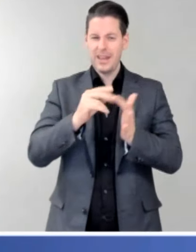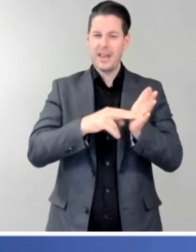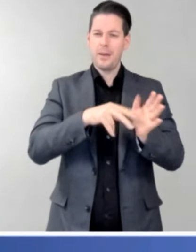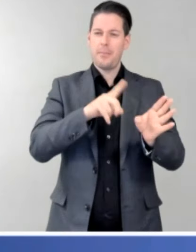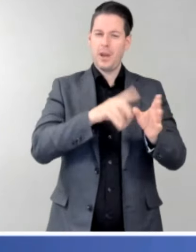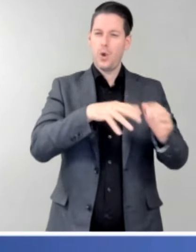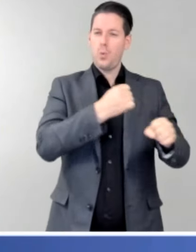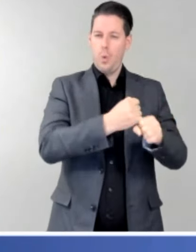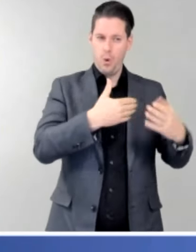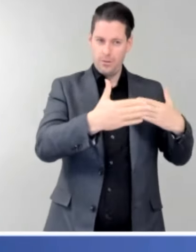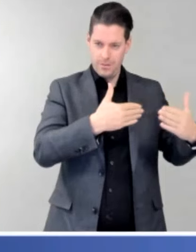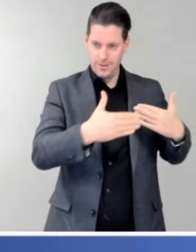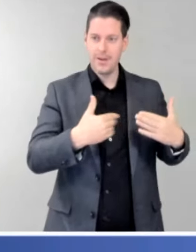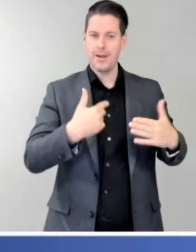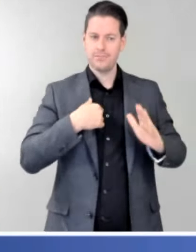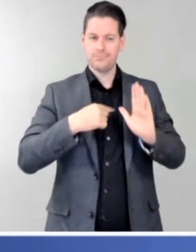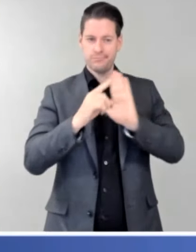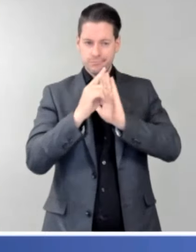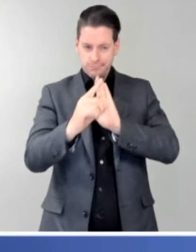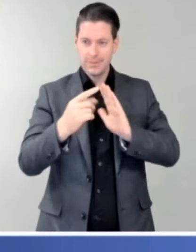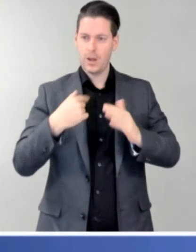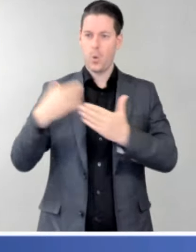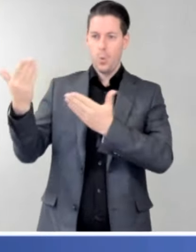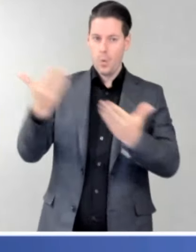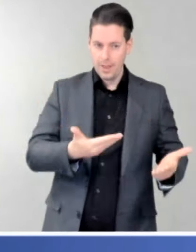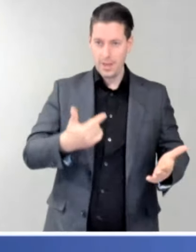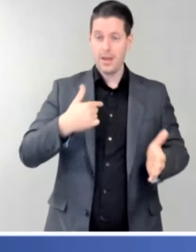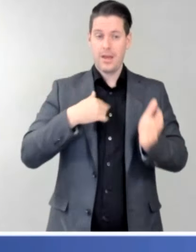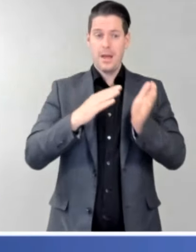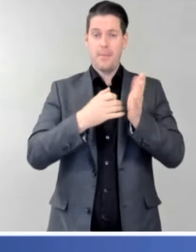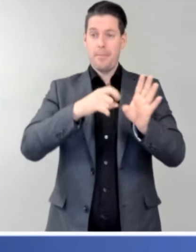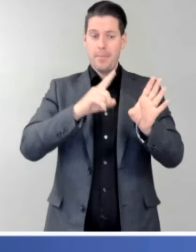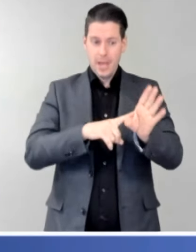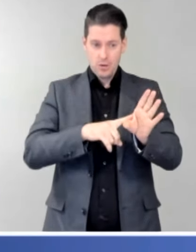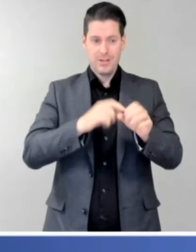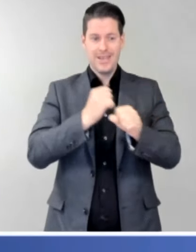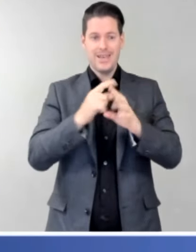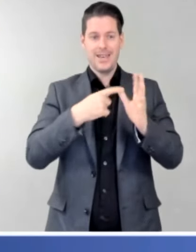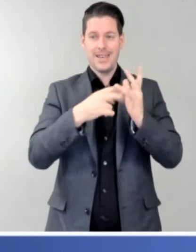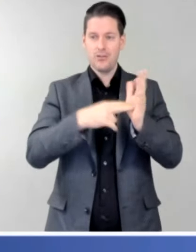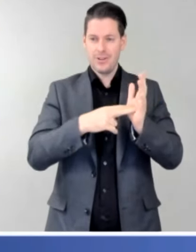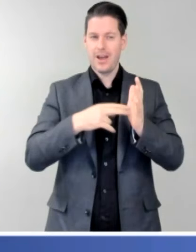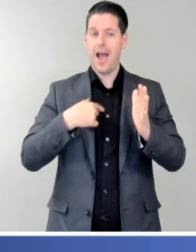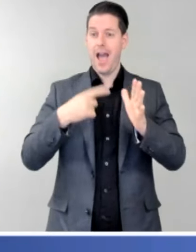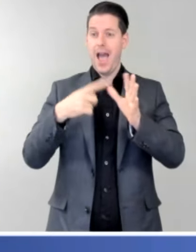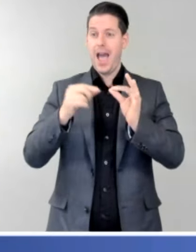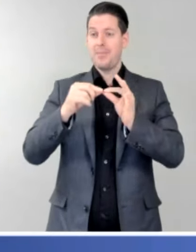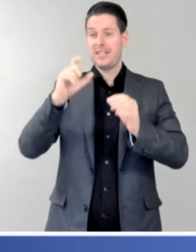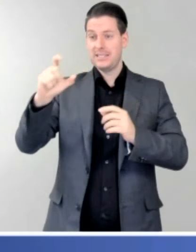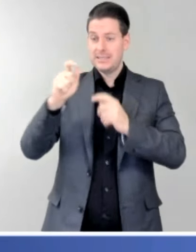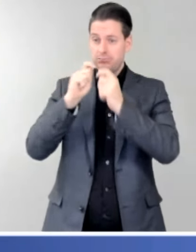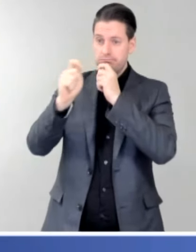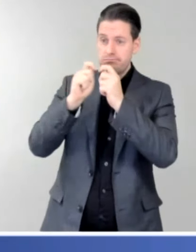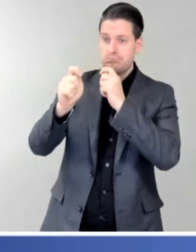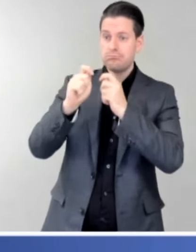welcome everyone here today. My name's Mary Geeran. I was ABC Europe correspondent in July 2014, sent